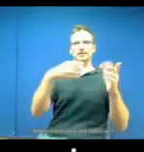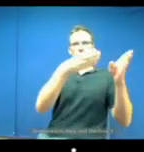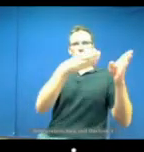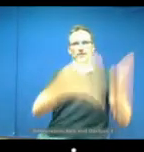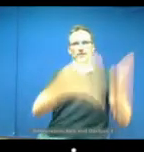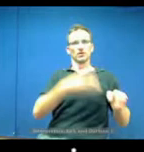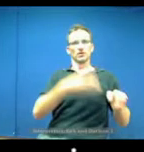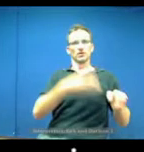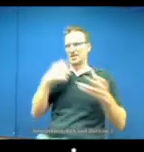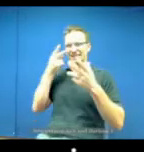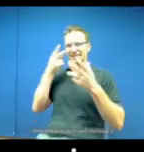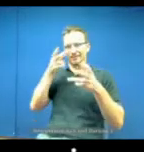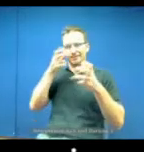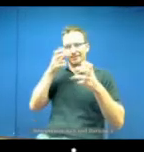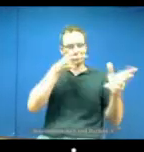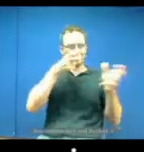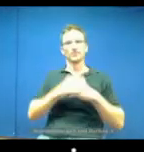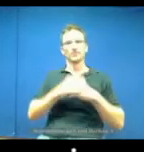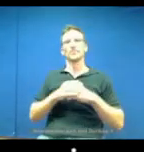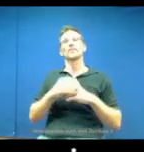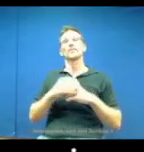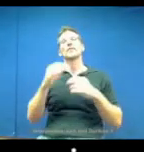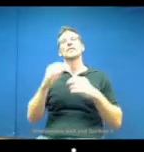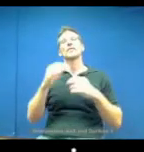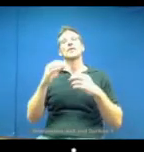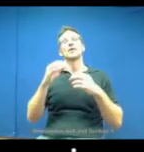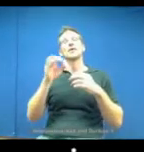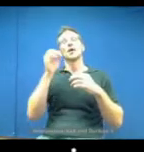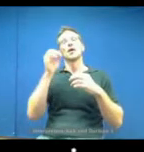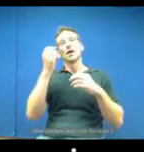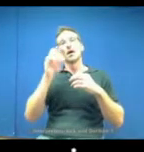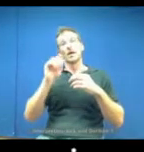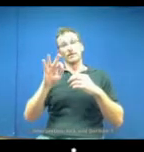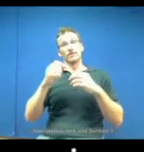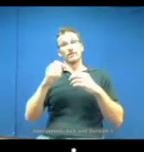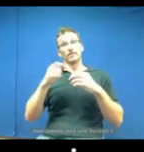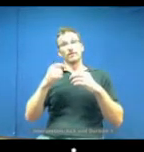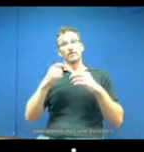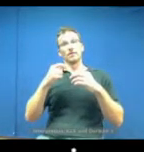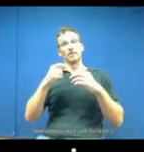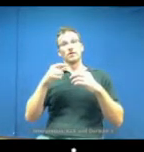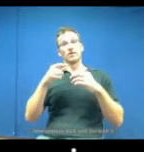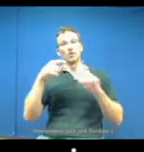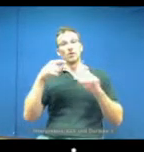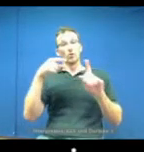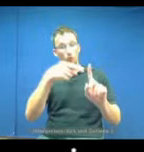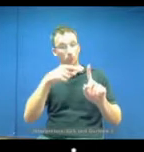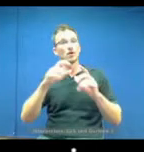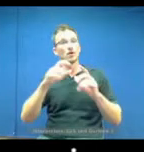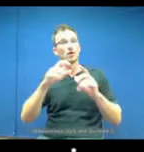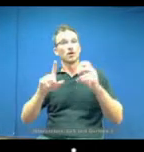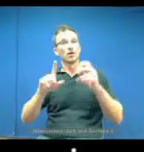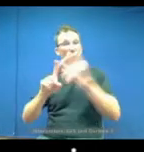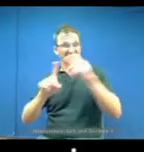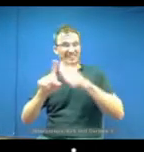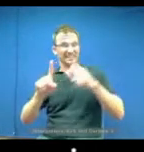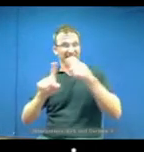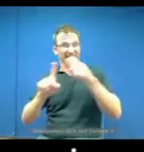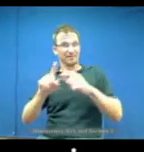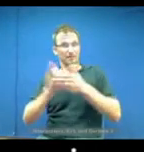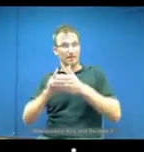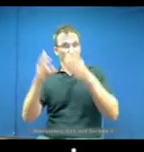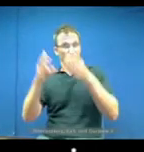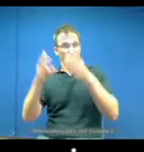you're to refrain from contacting, attempting to contact, or harassing eligible persons. Again, we can